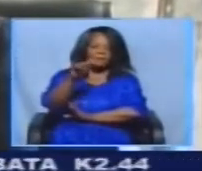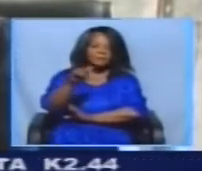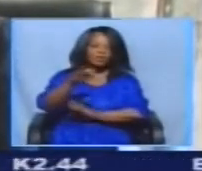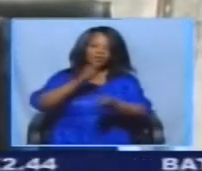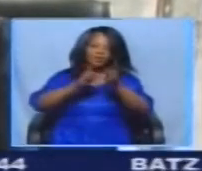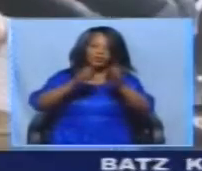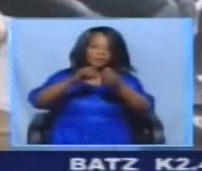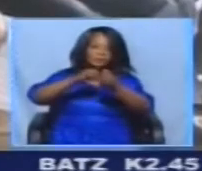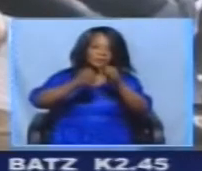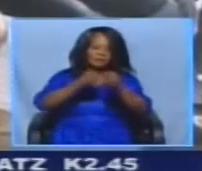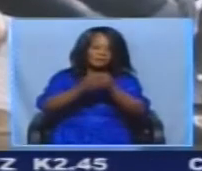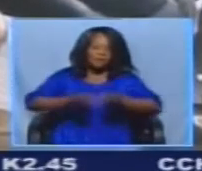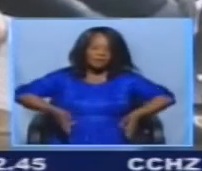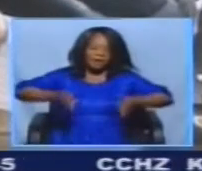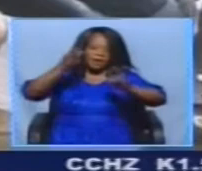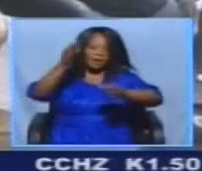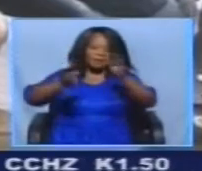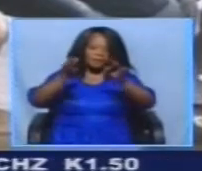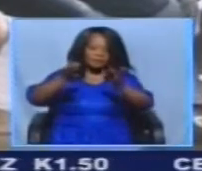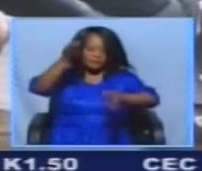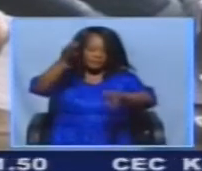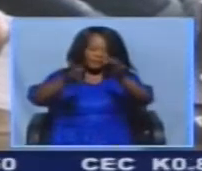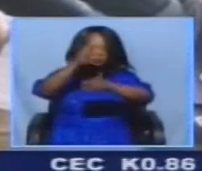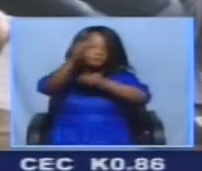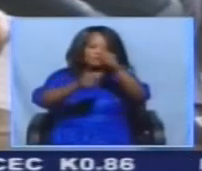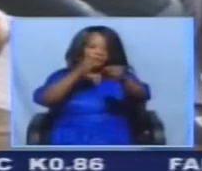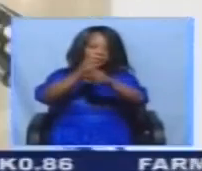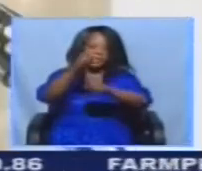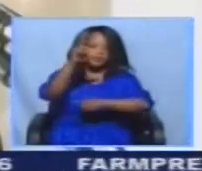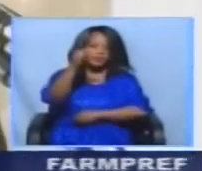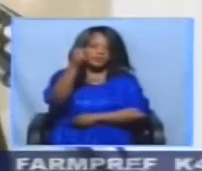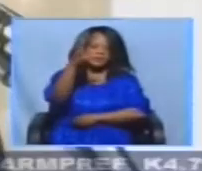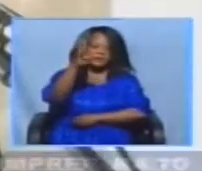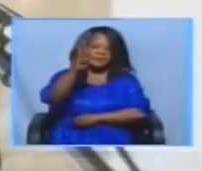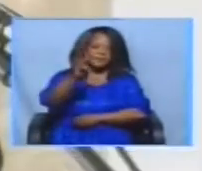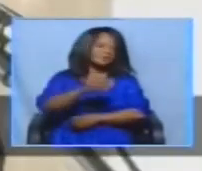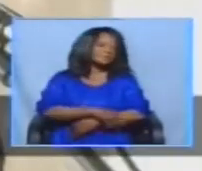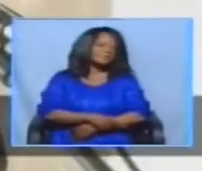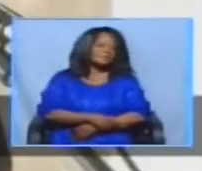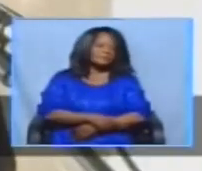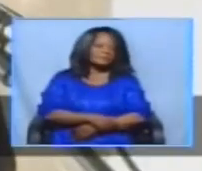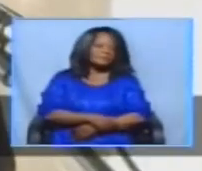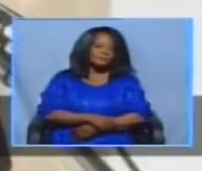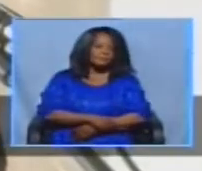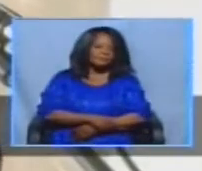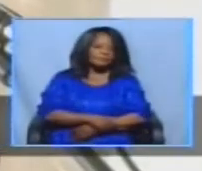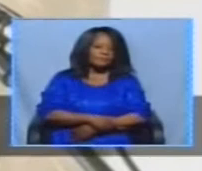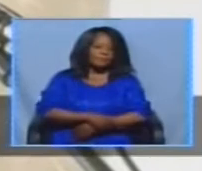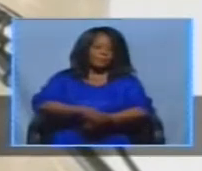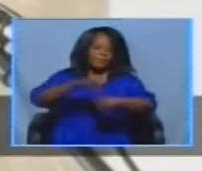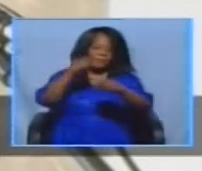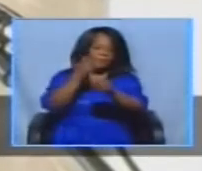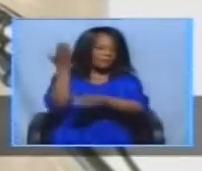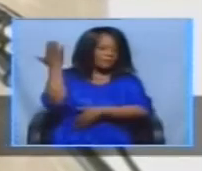and successes of the High Court and the judiciary for the year 2016. Despite the strides we have made in the recent